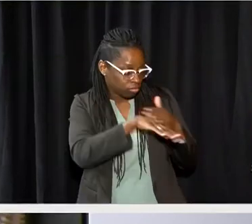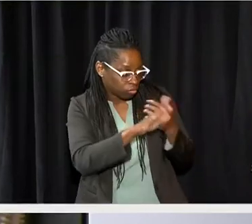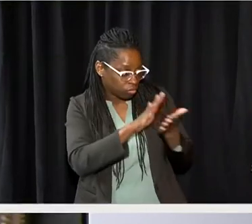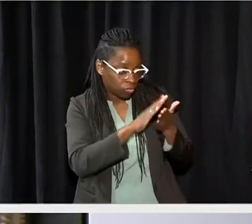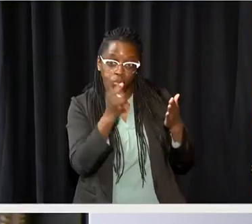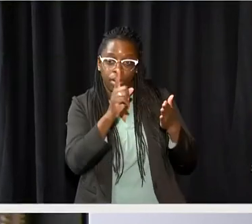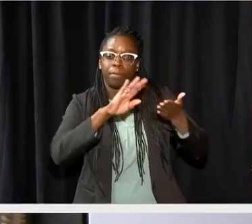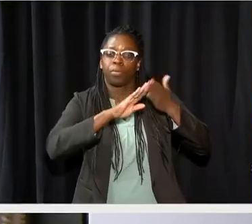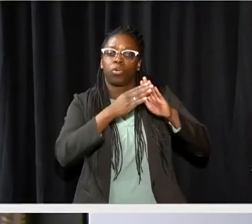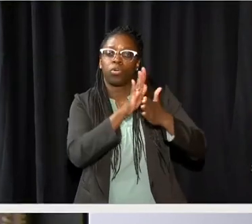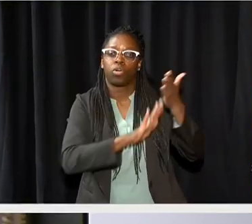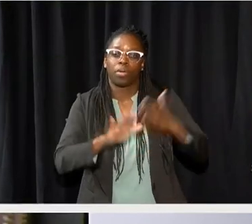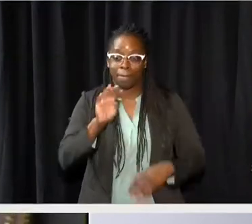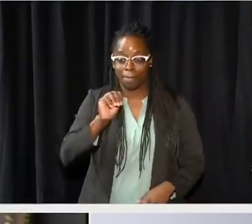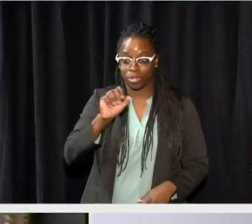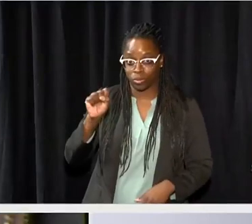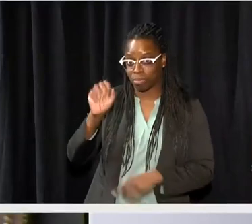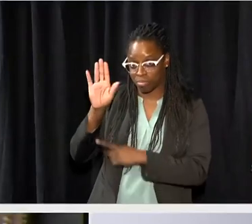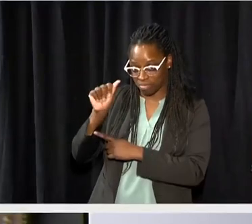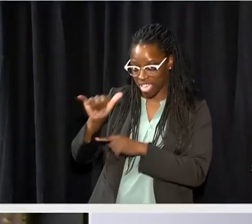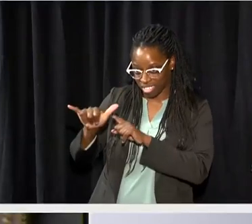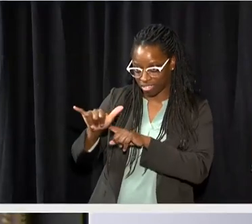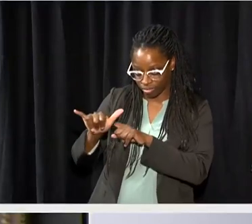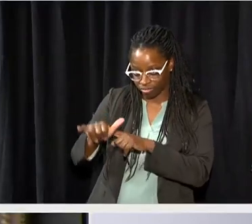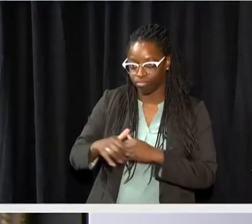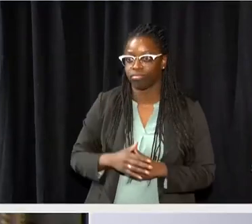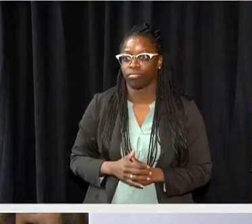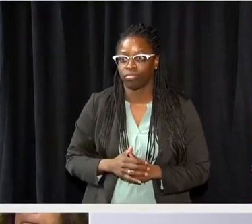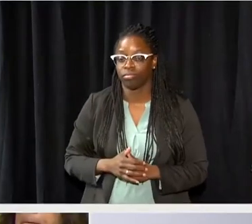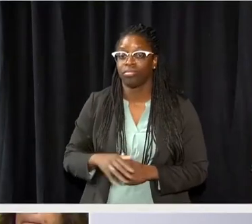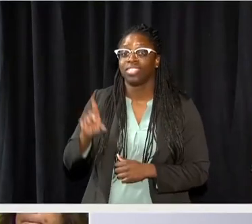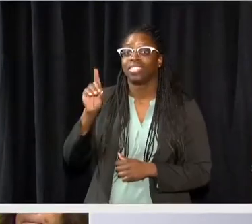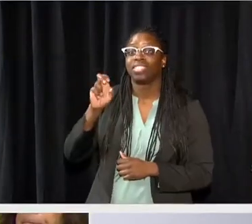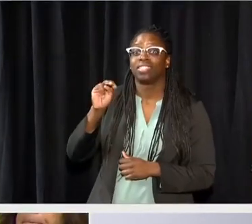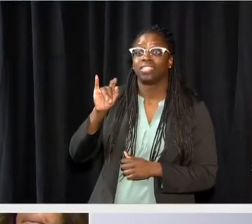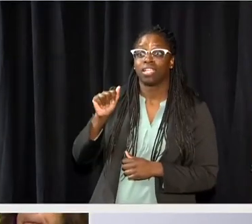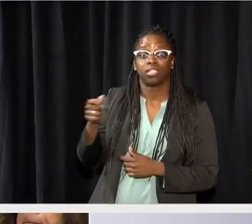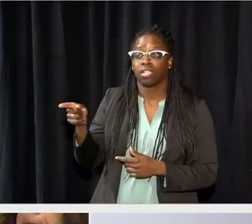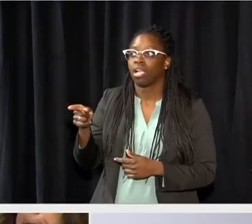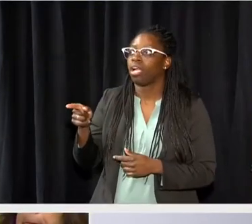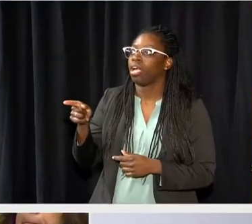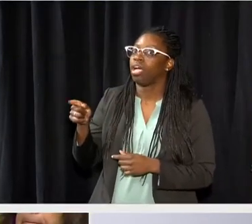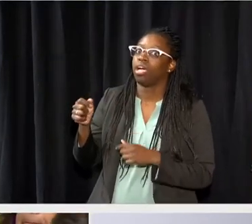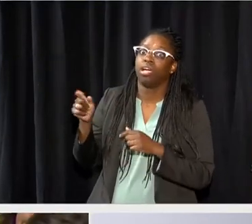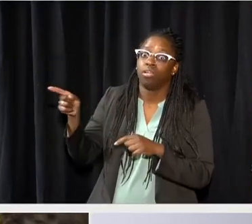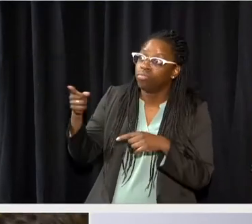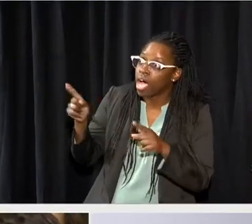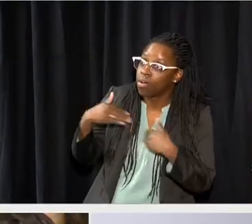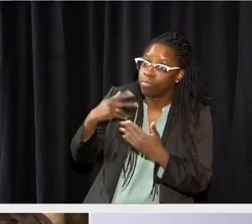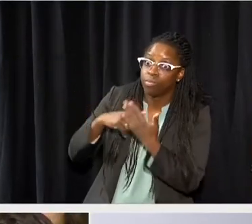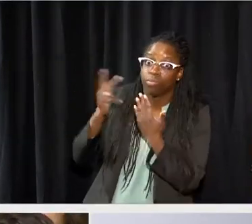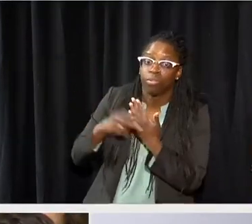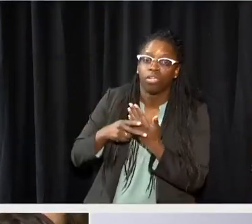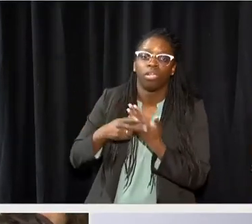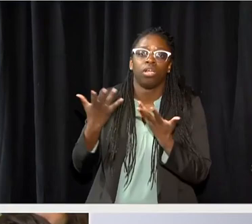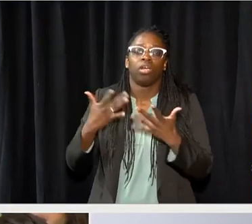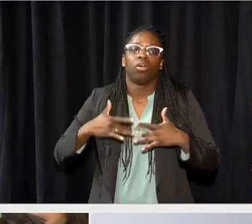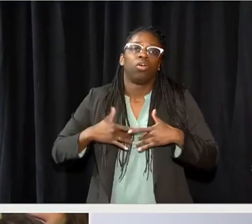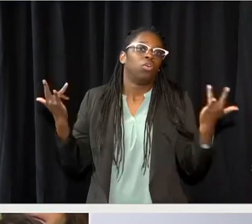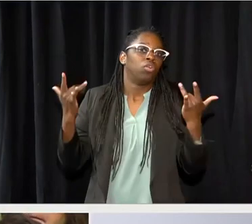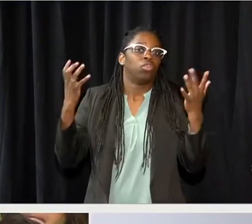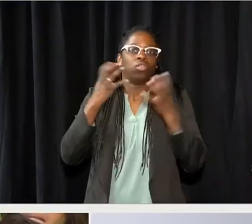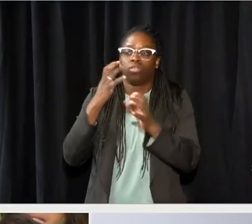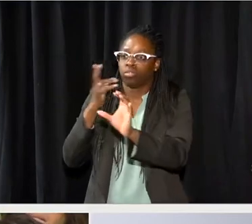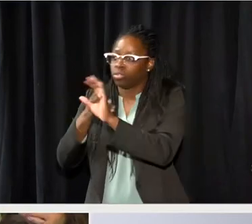older. For Danita, it came just in time. With the barrier of cost now removed,